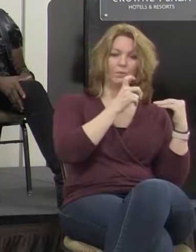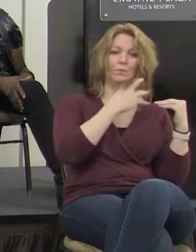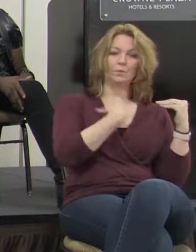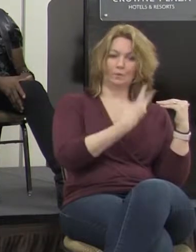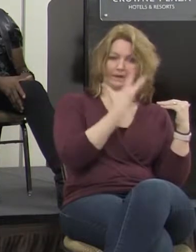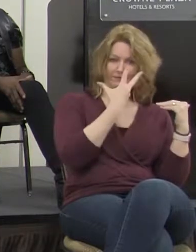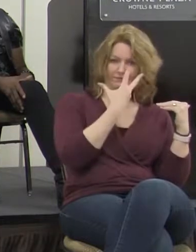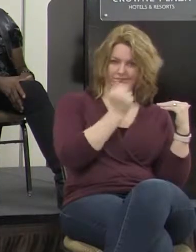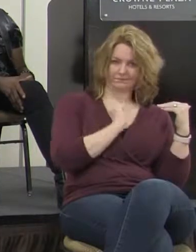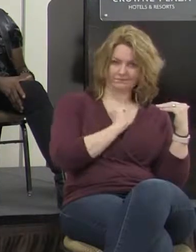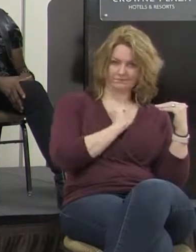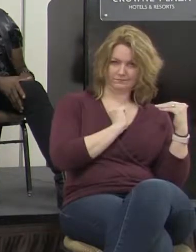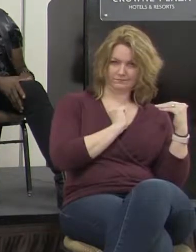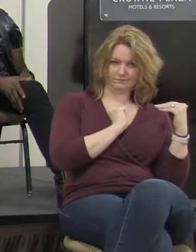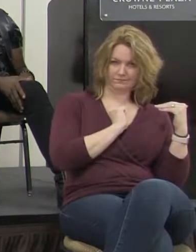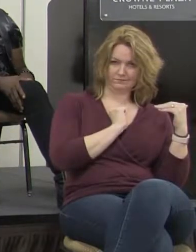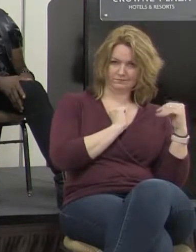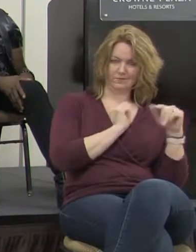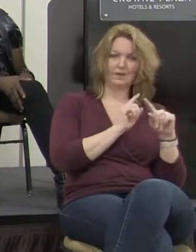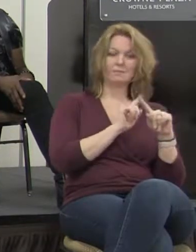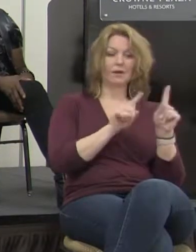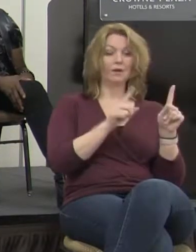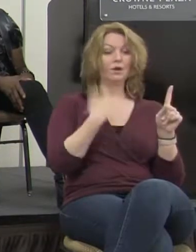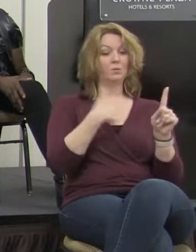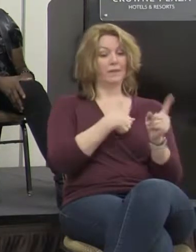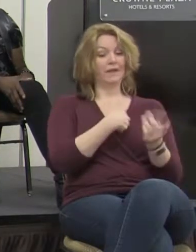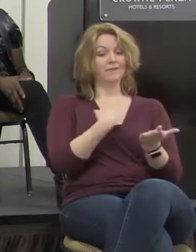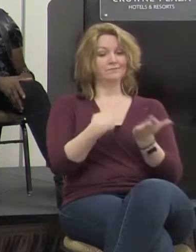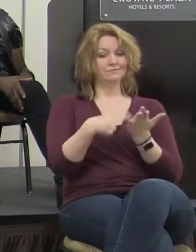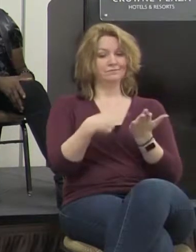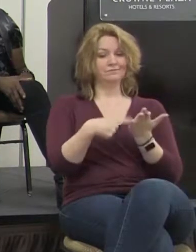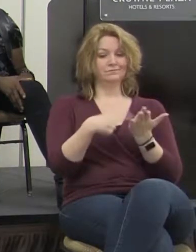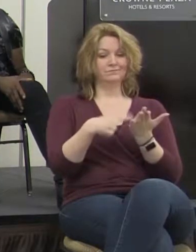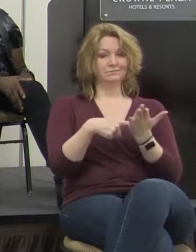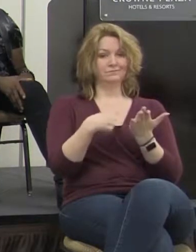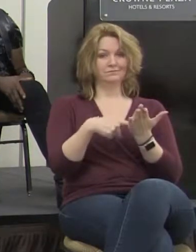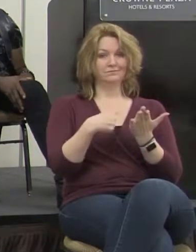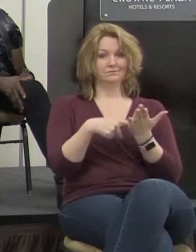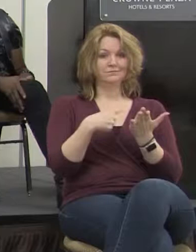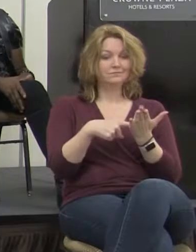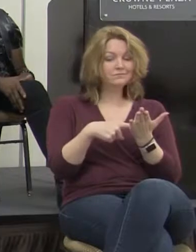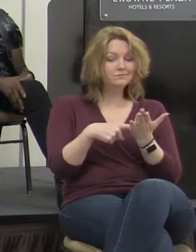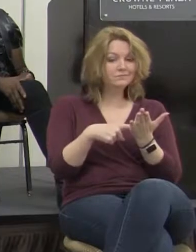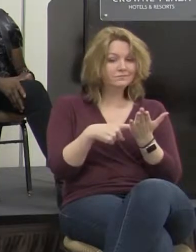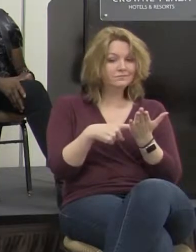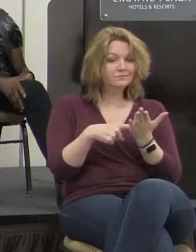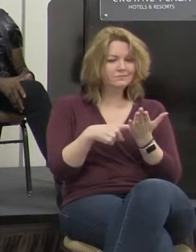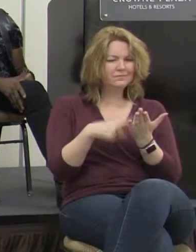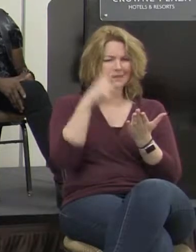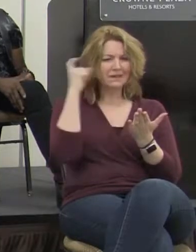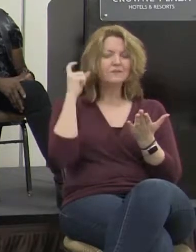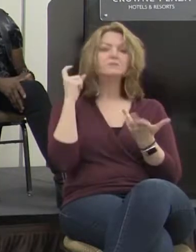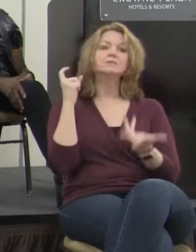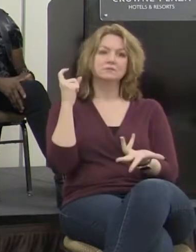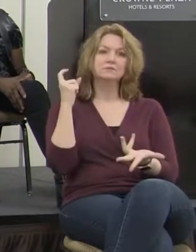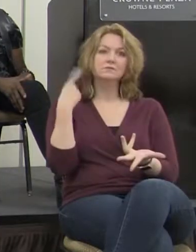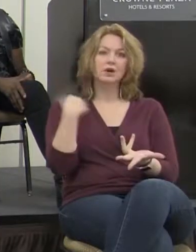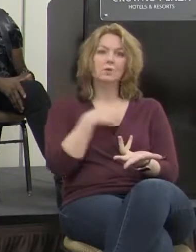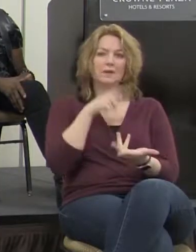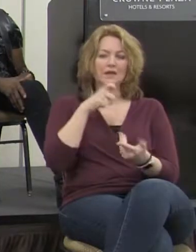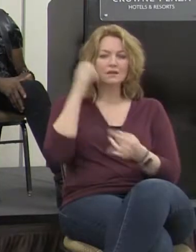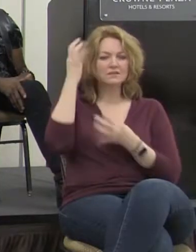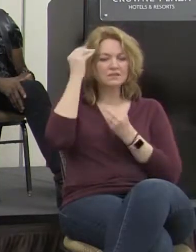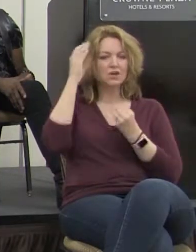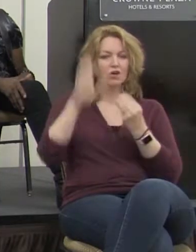white. The question was put on the table as we're forming this organization, because we had to